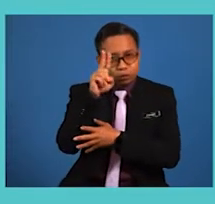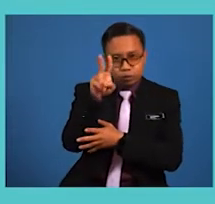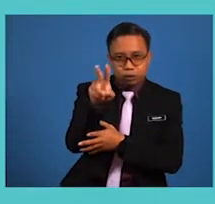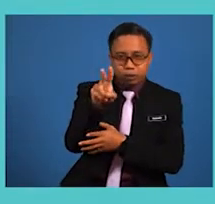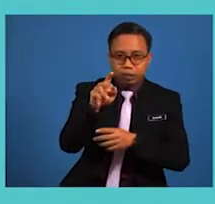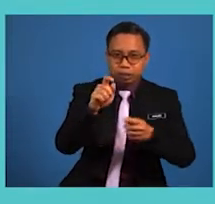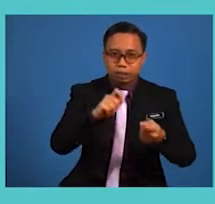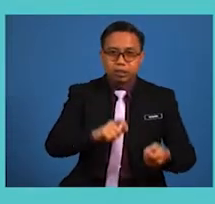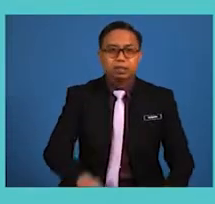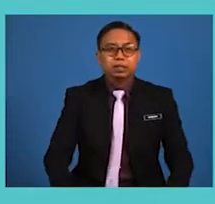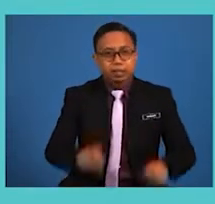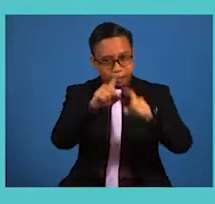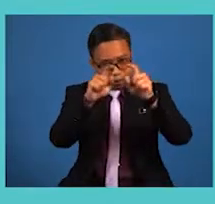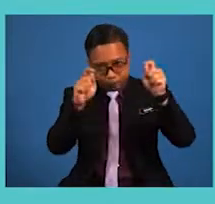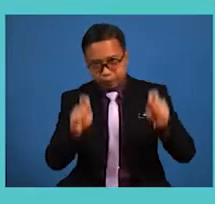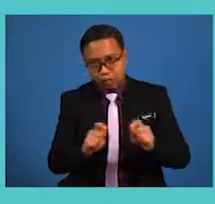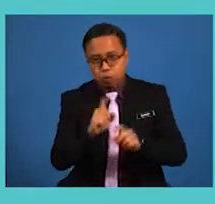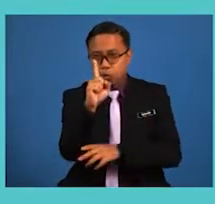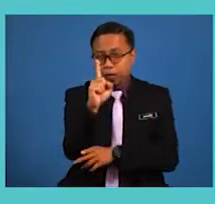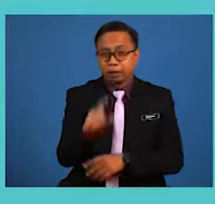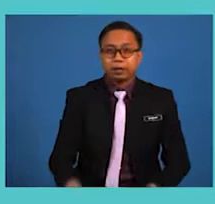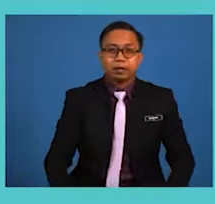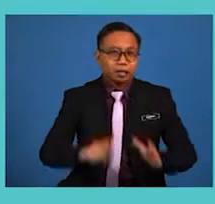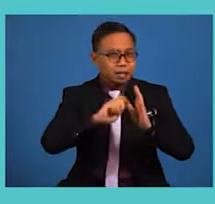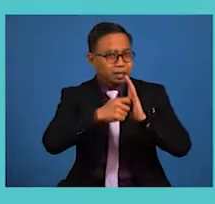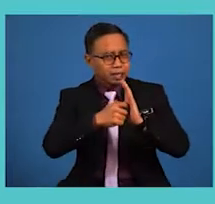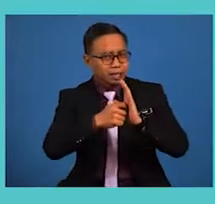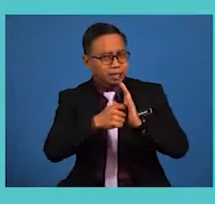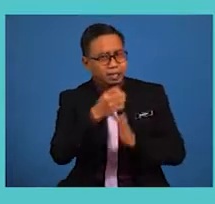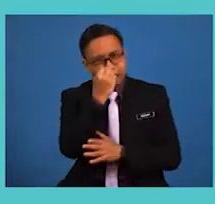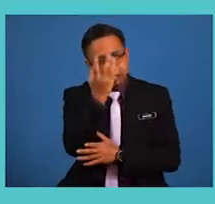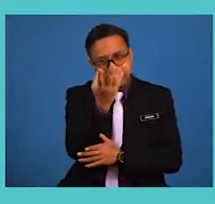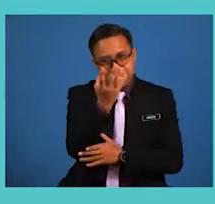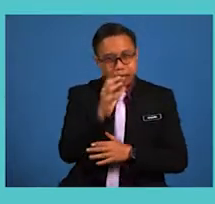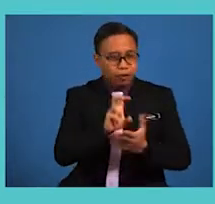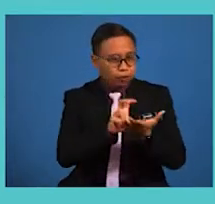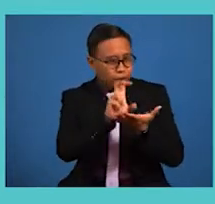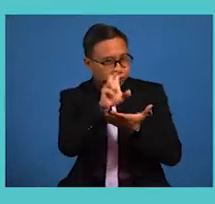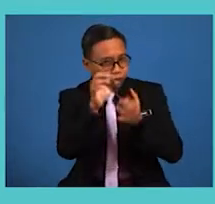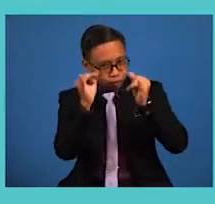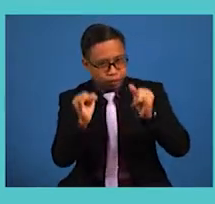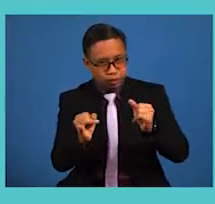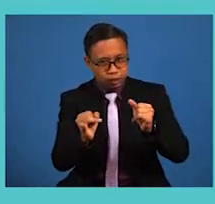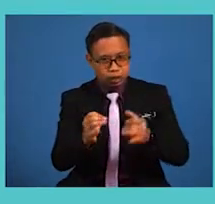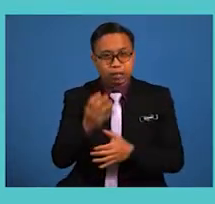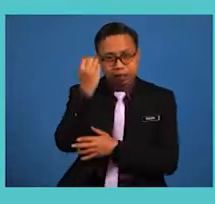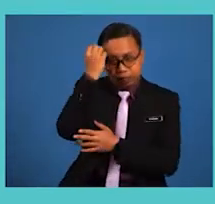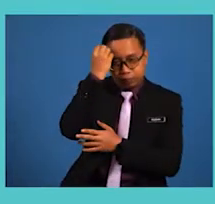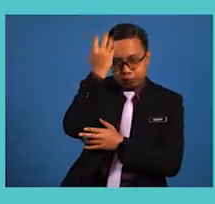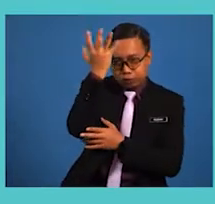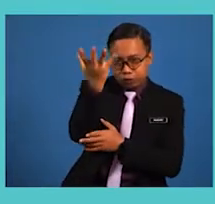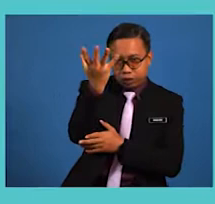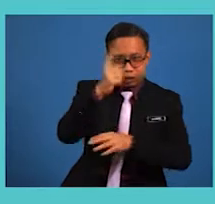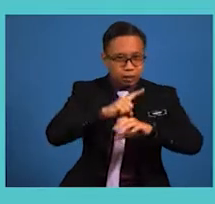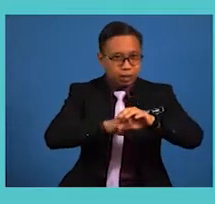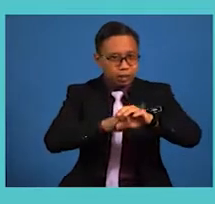1. The key feature is reasons for investing, and the other information is the time